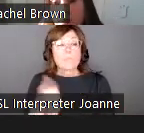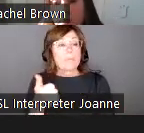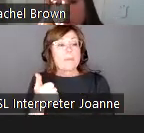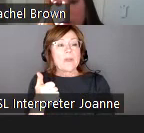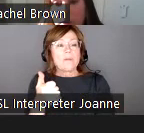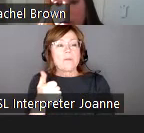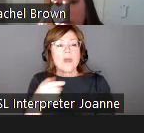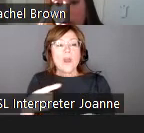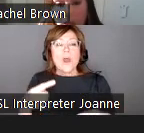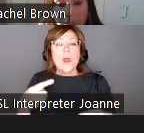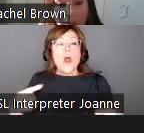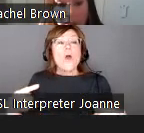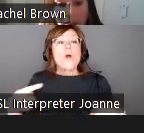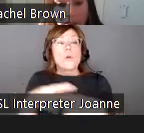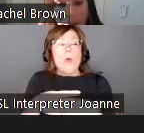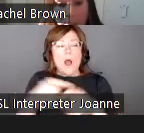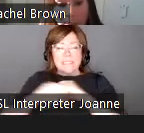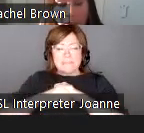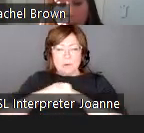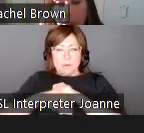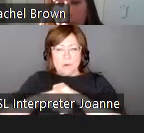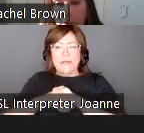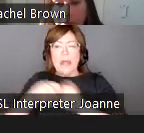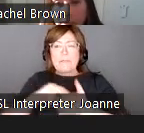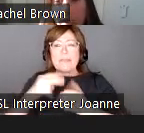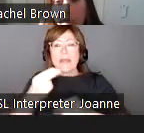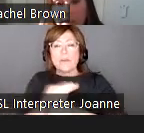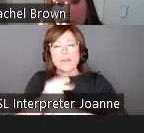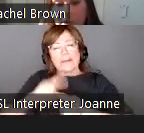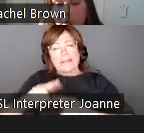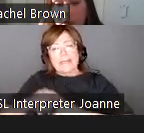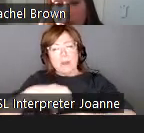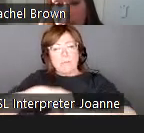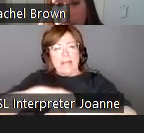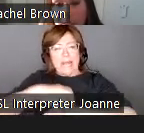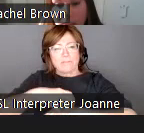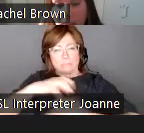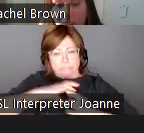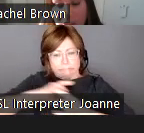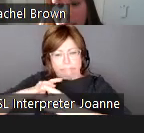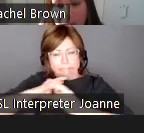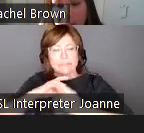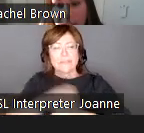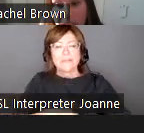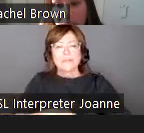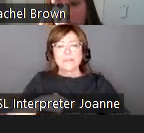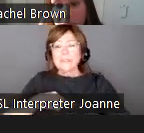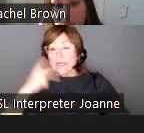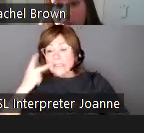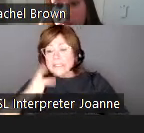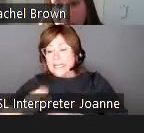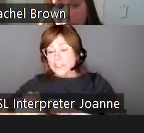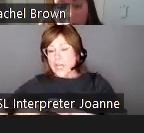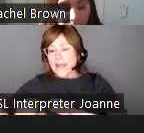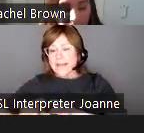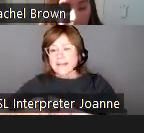cross promote on other platforms. And as I just saw a comment in the chat that said Canva